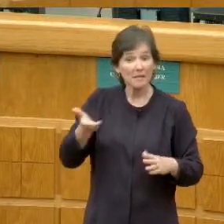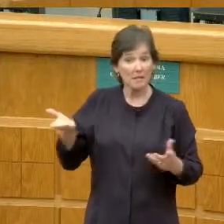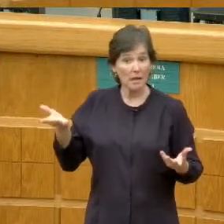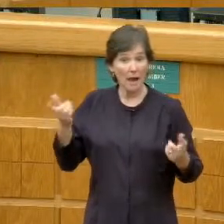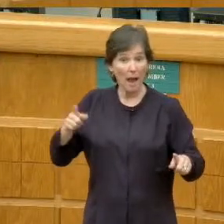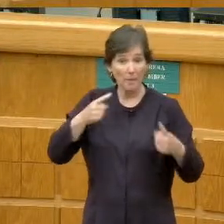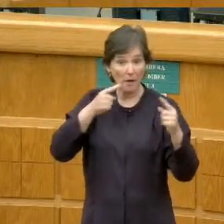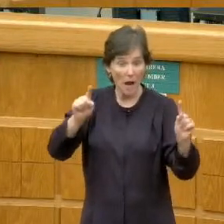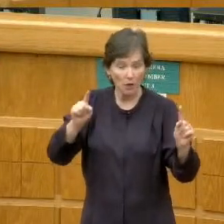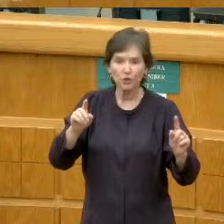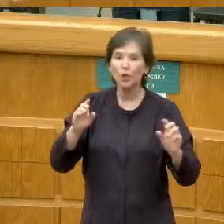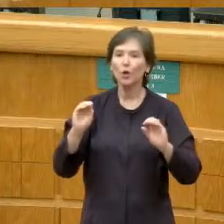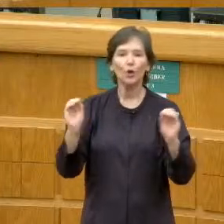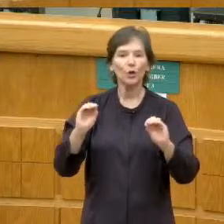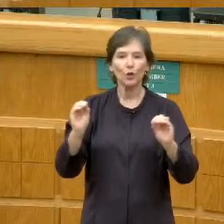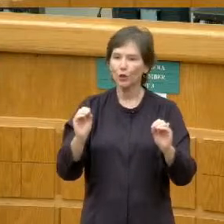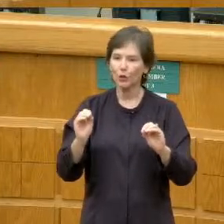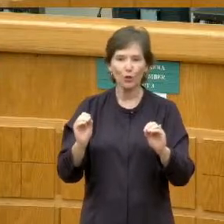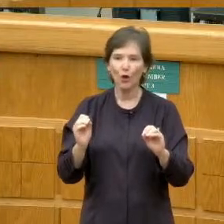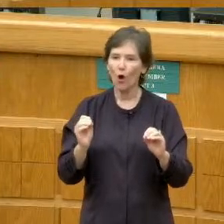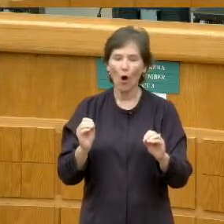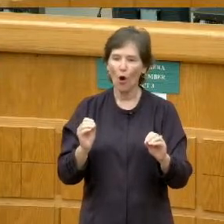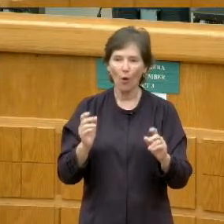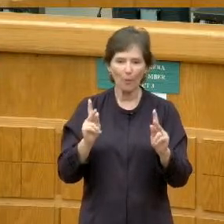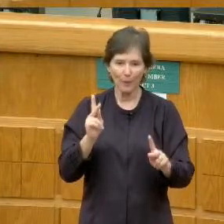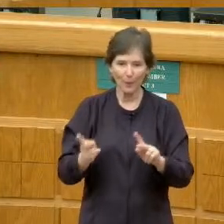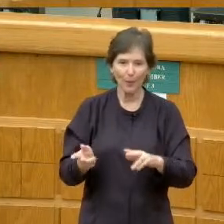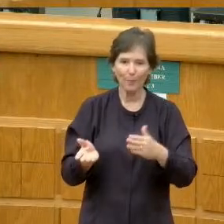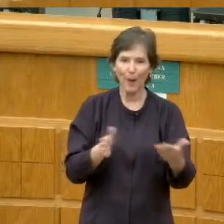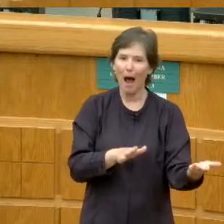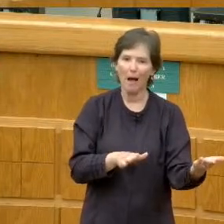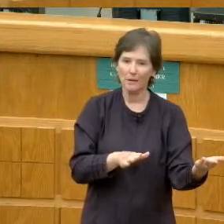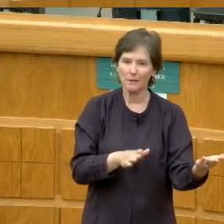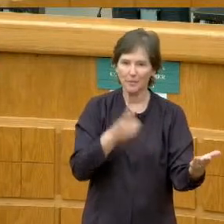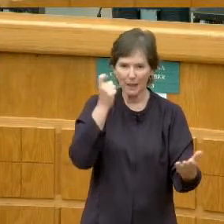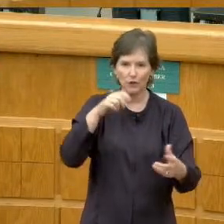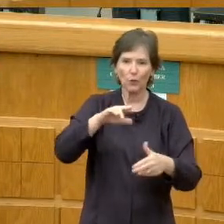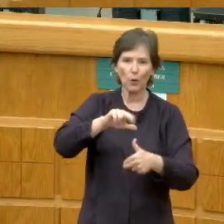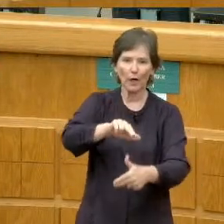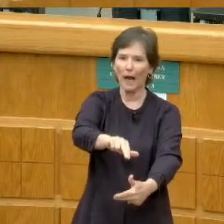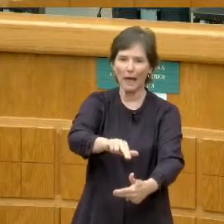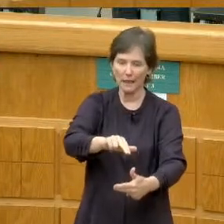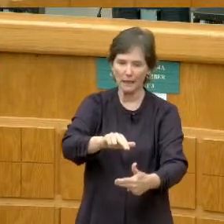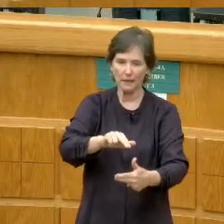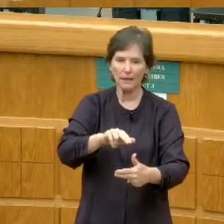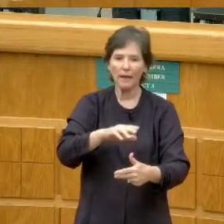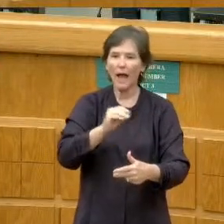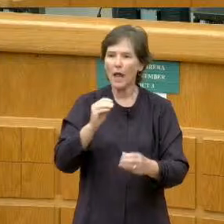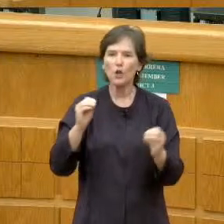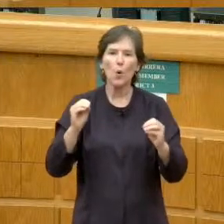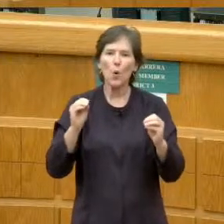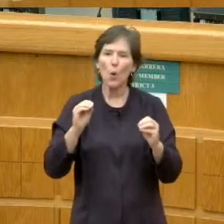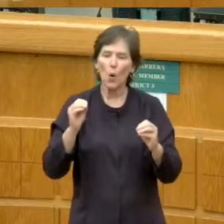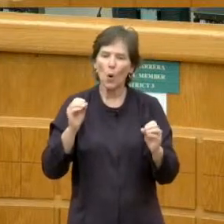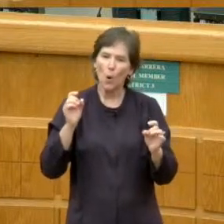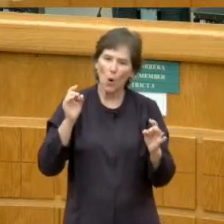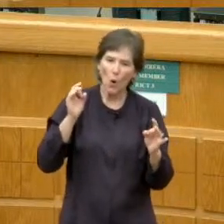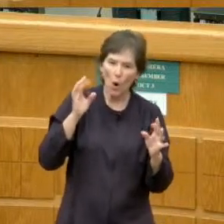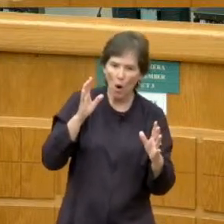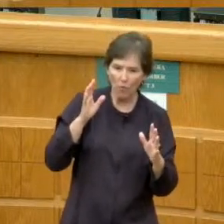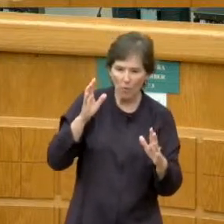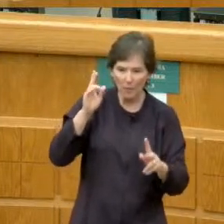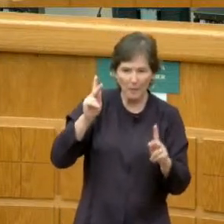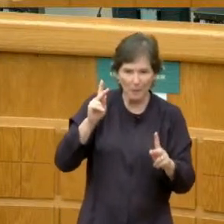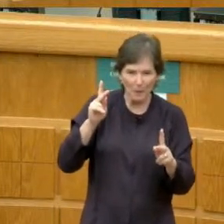injuries reported due to the hurricane. And I believe that that is due in part because the vast majority of you